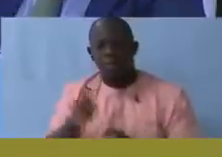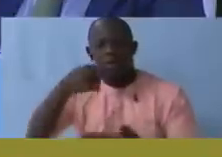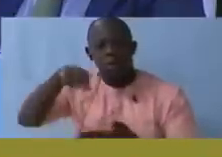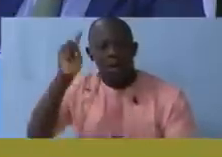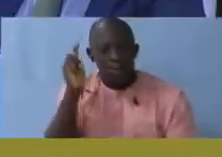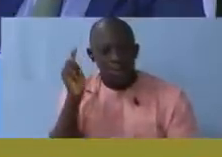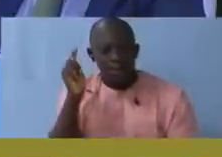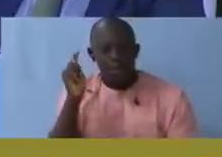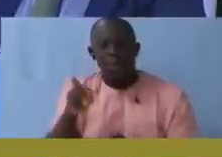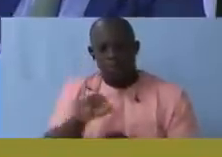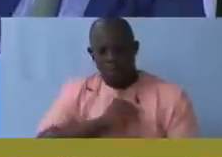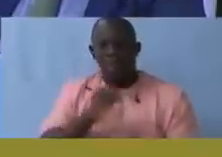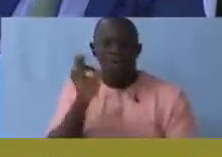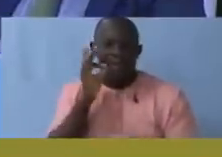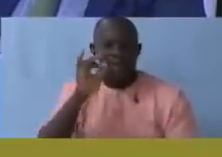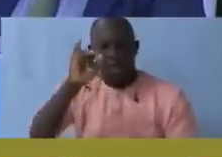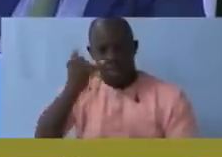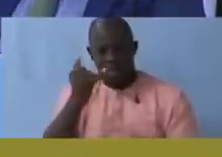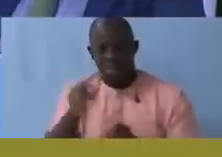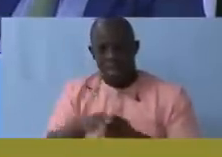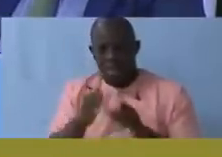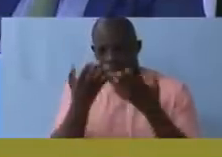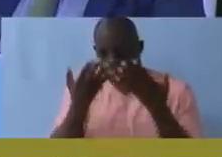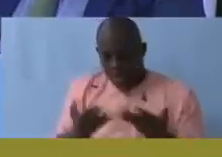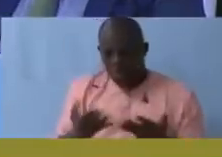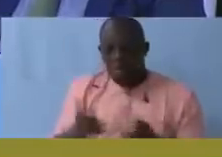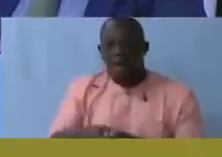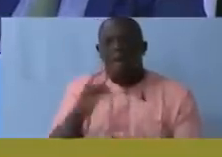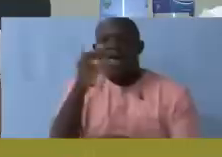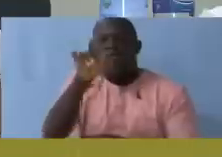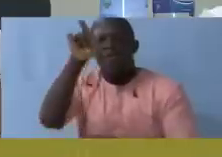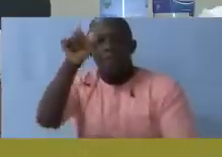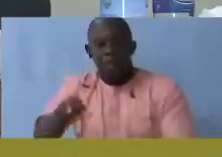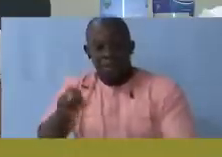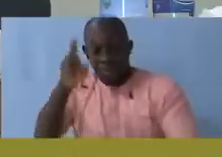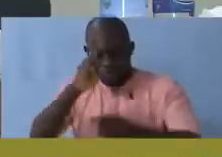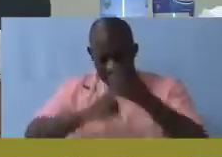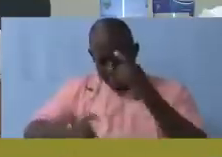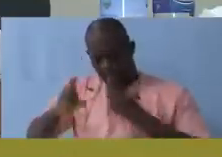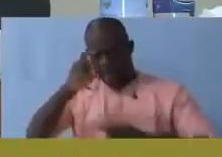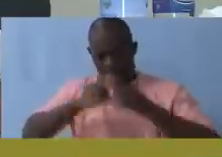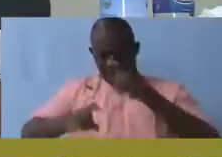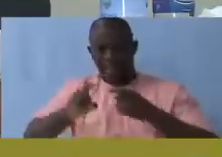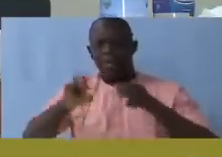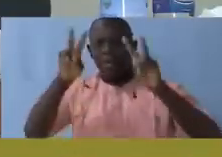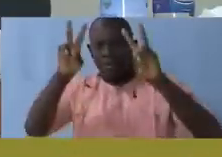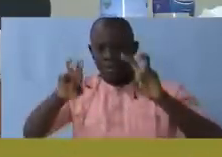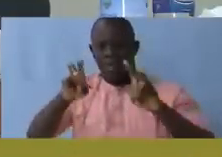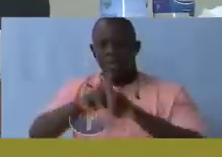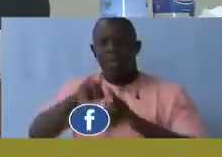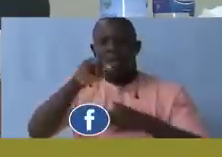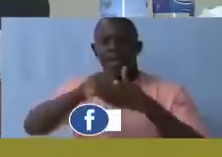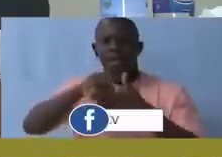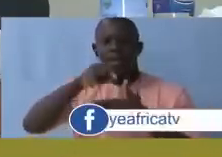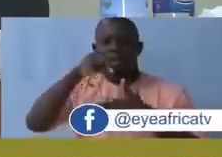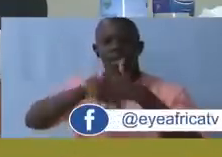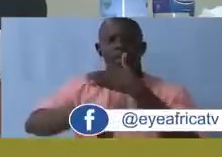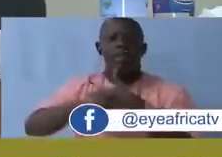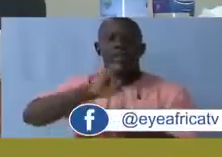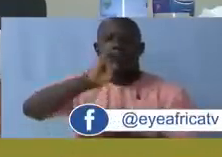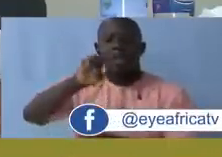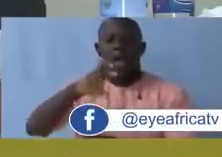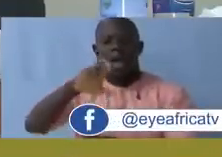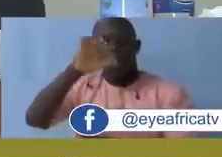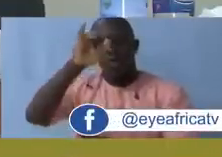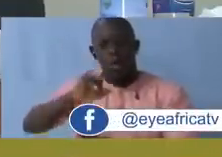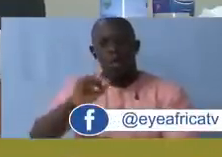Correct? Okay. If that person tests again in January 2007,